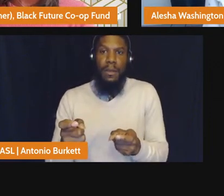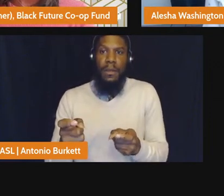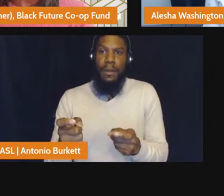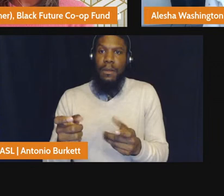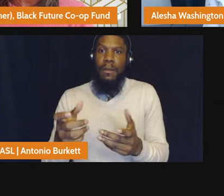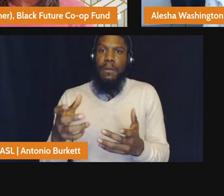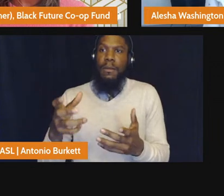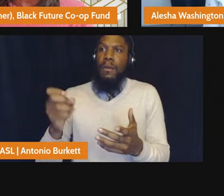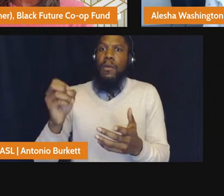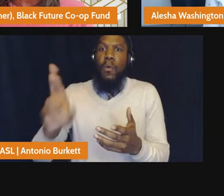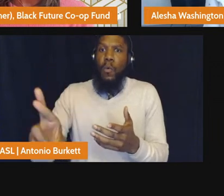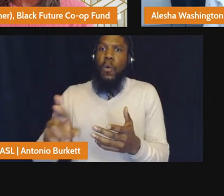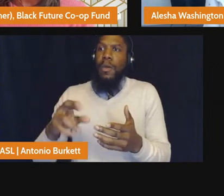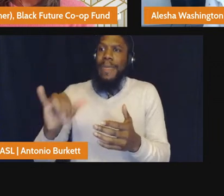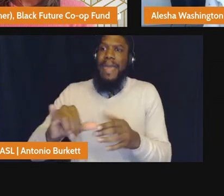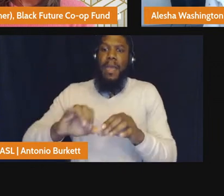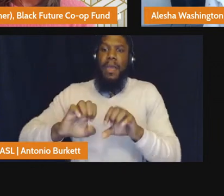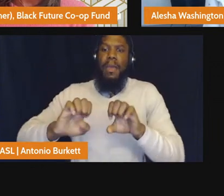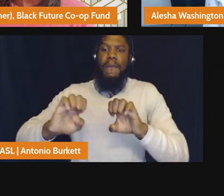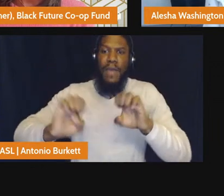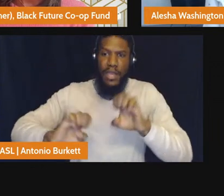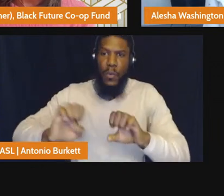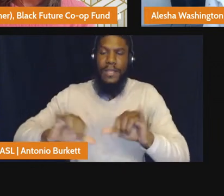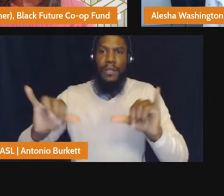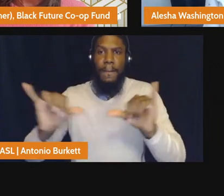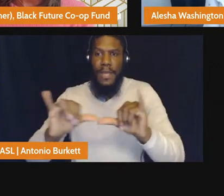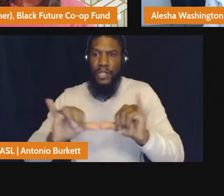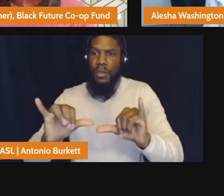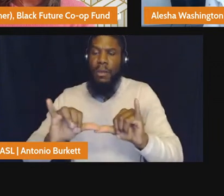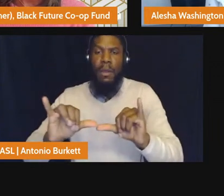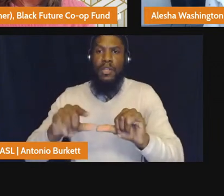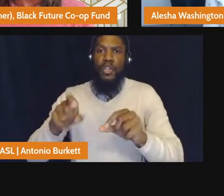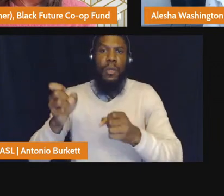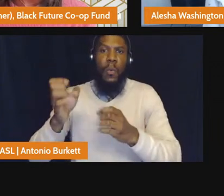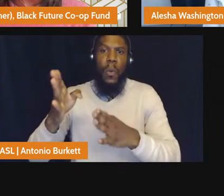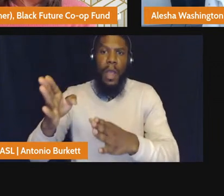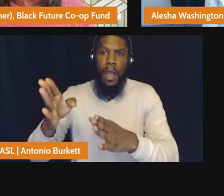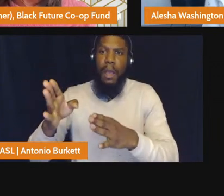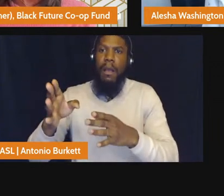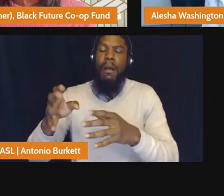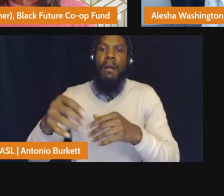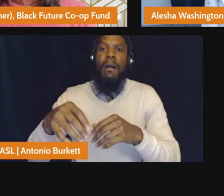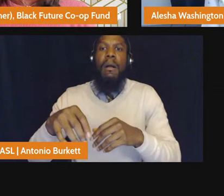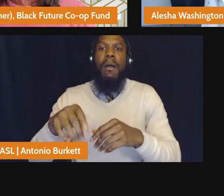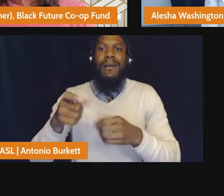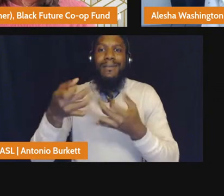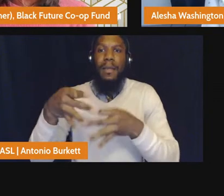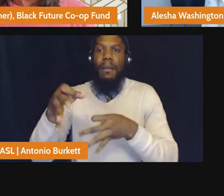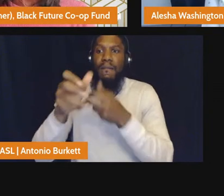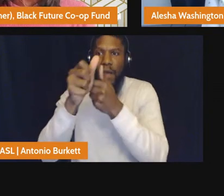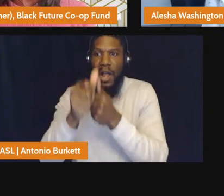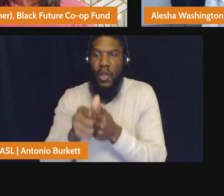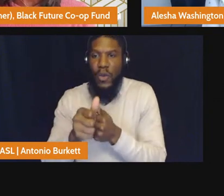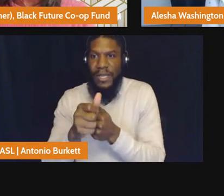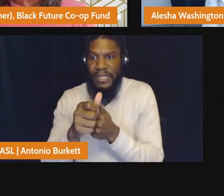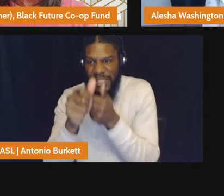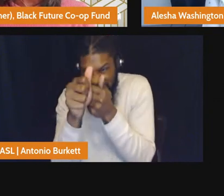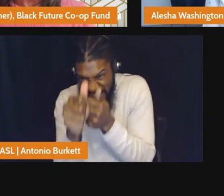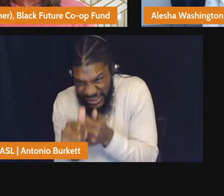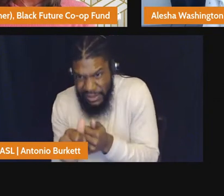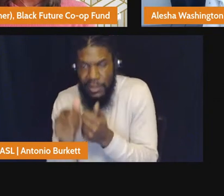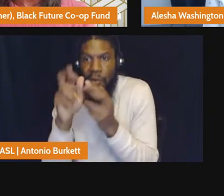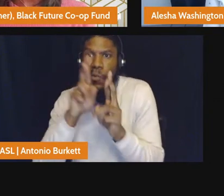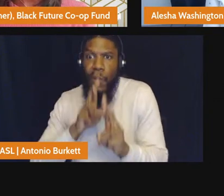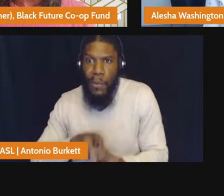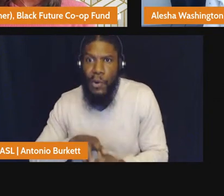or evaluation. And then who and what needs to be evaluated and how can we know? We can't know until we build relationships